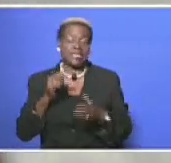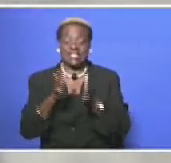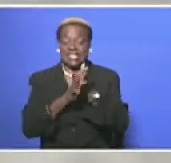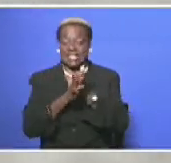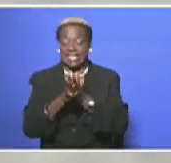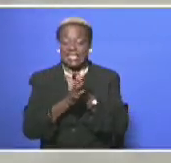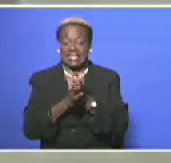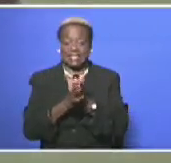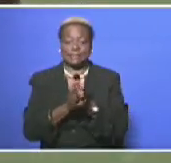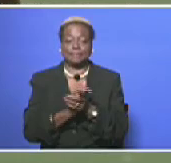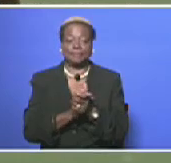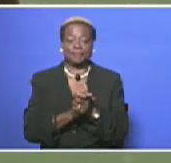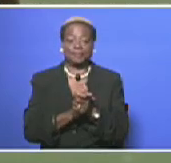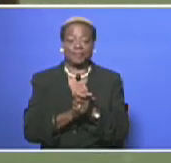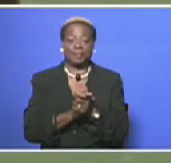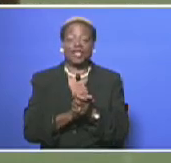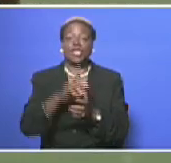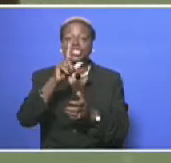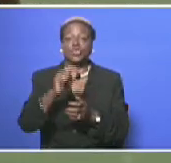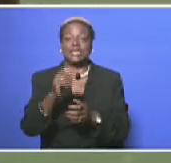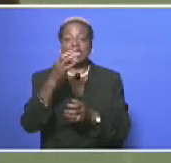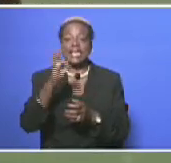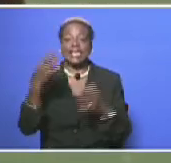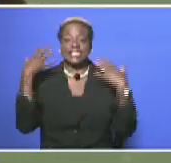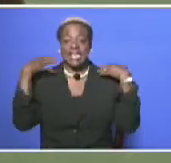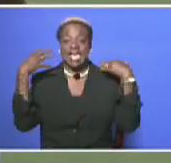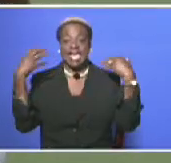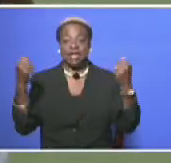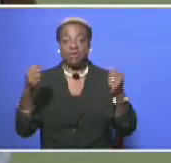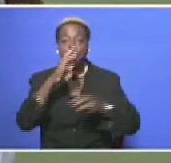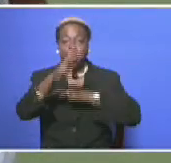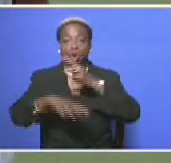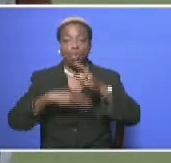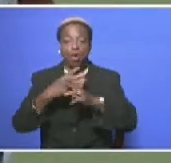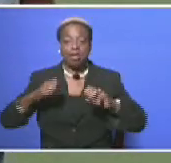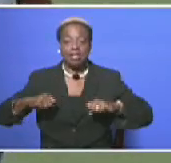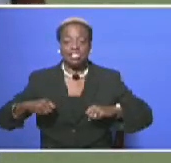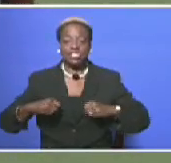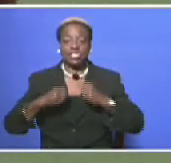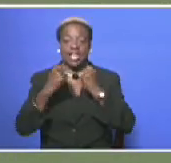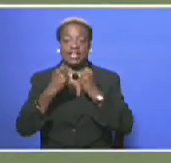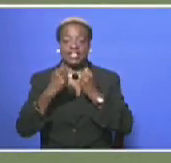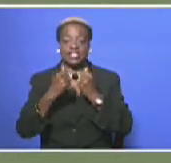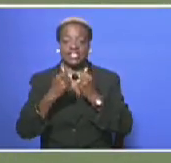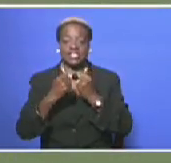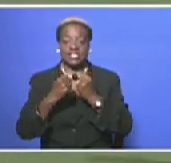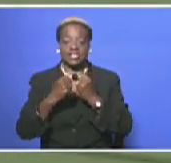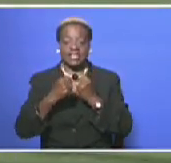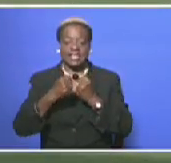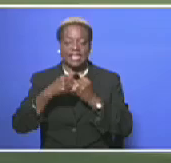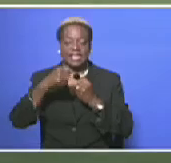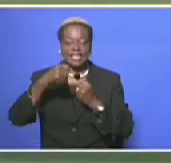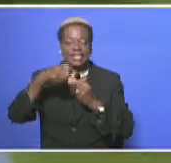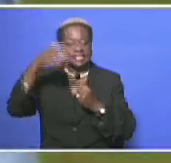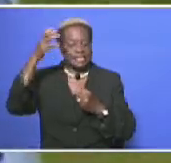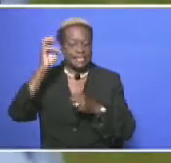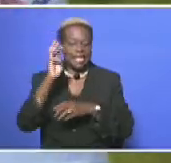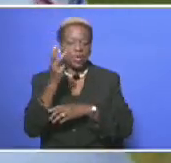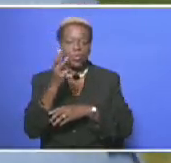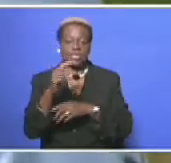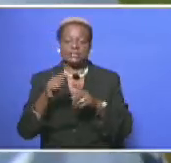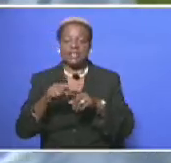a Day 2 recap of the 2019 Heroes World Challenge, Tiger Woods made a big move after a roller coaster round of even